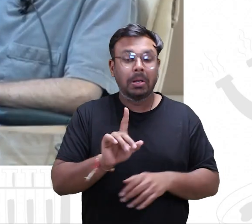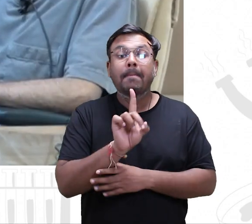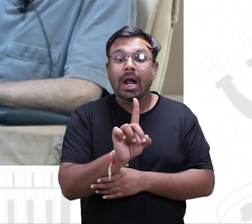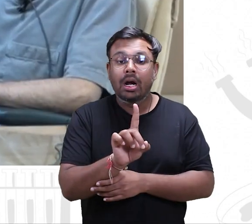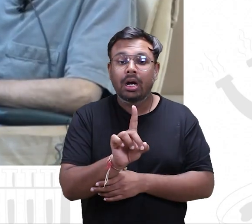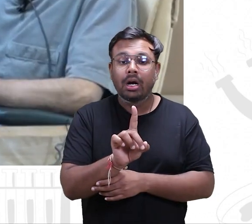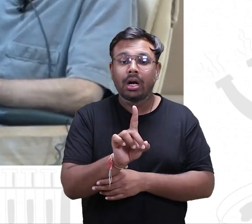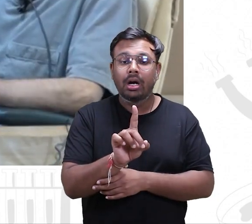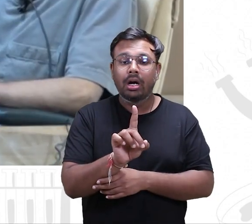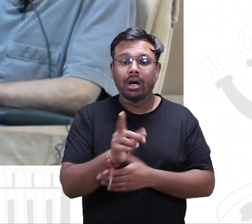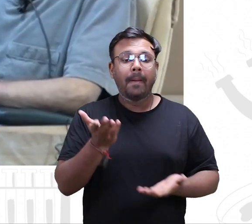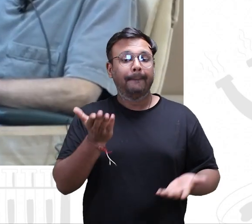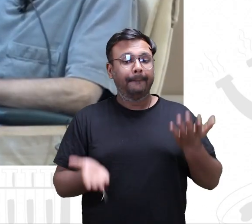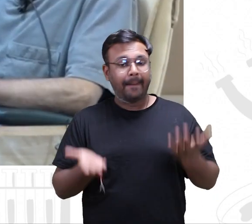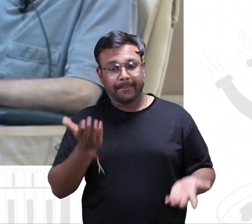But